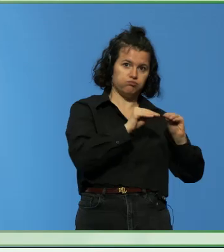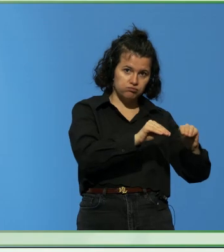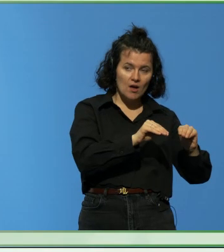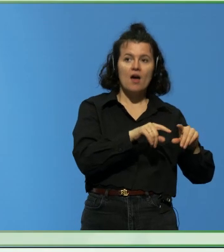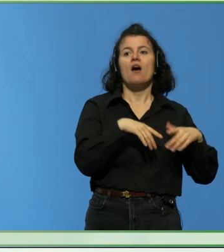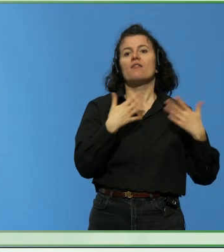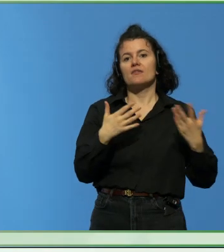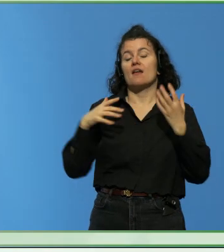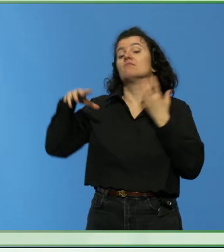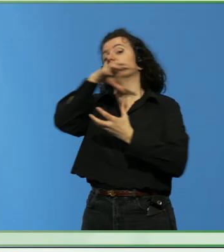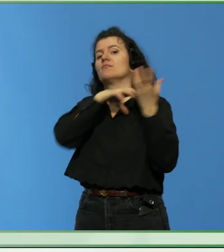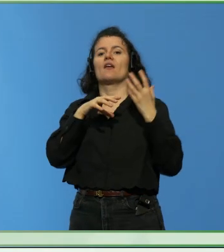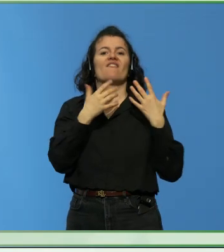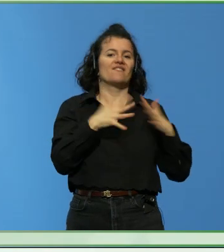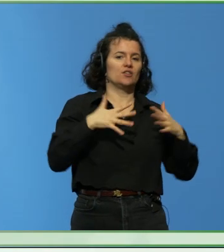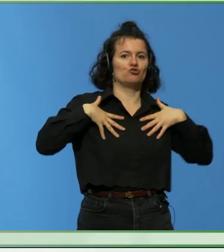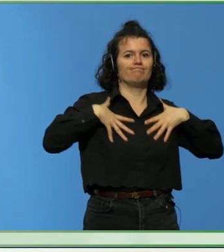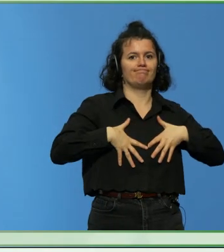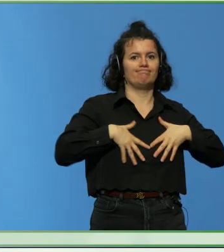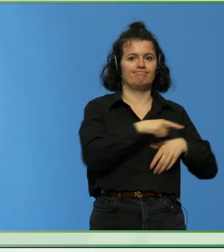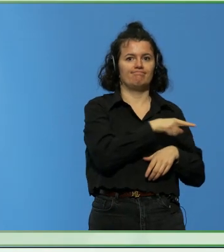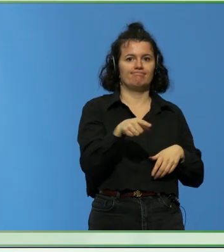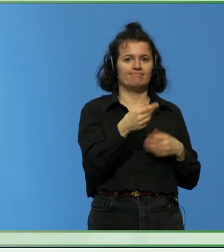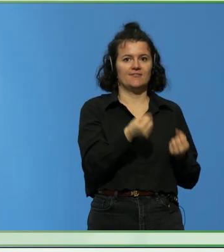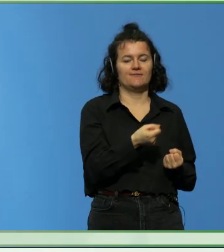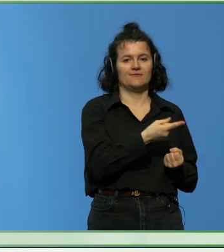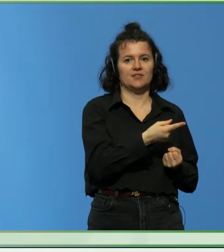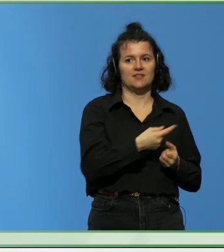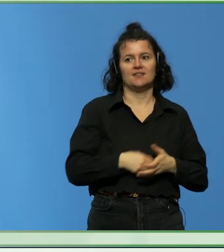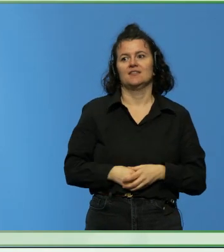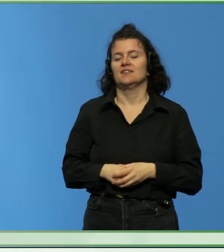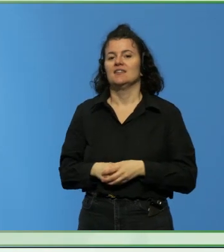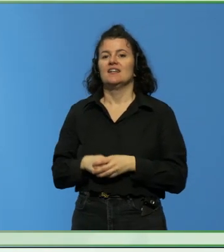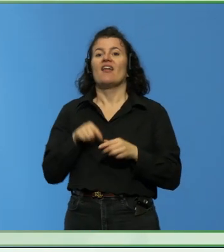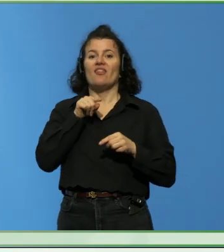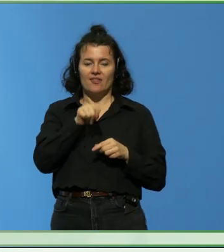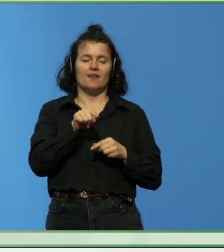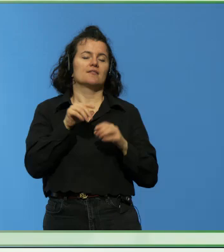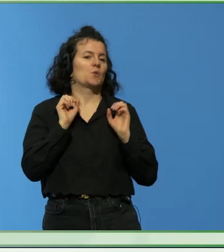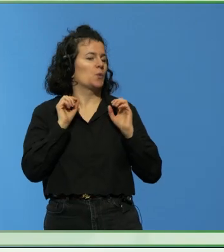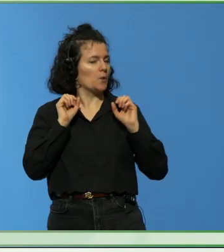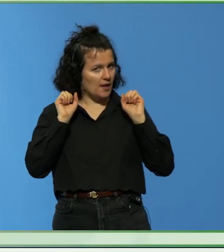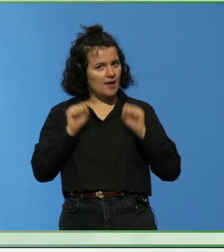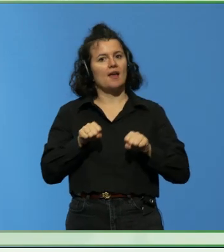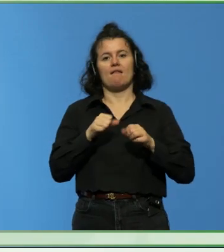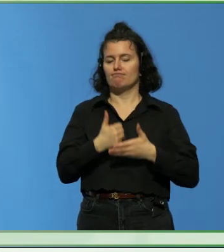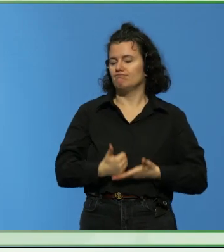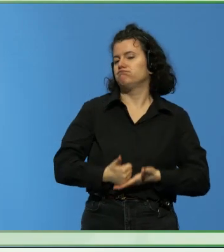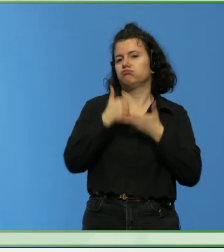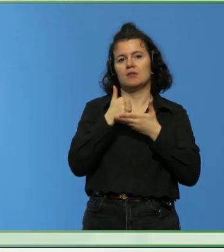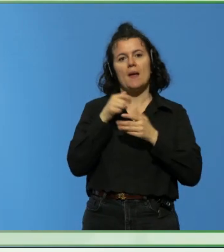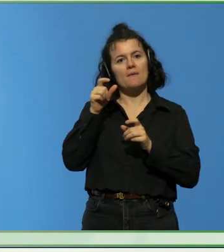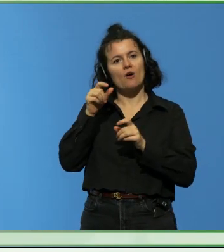become the norm. Honestly, it has huge potential to improve menstrual health for women and girls with